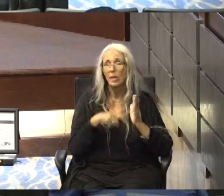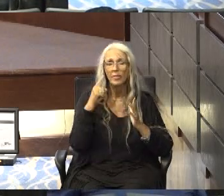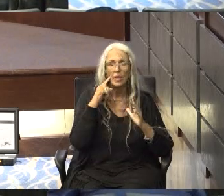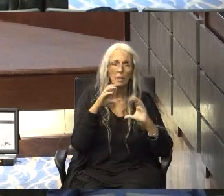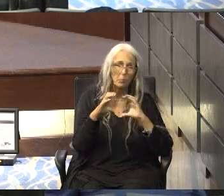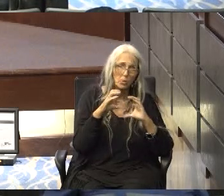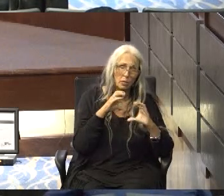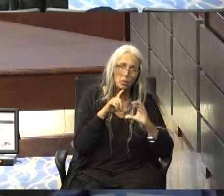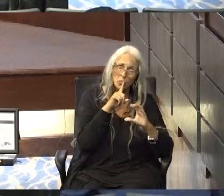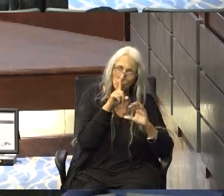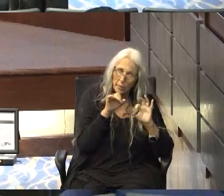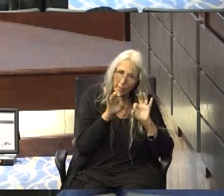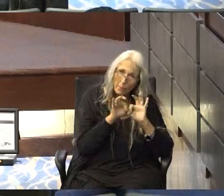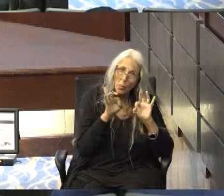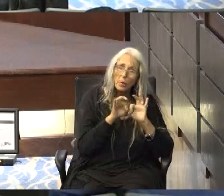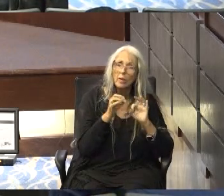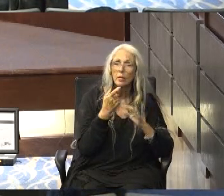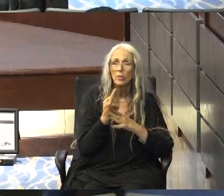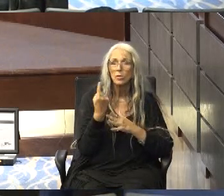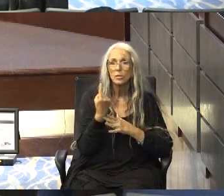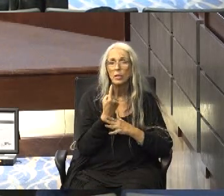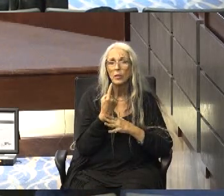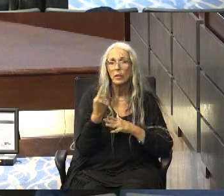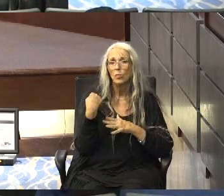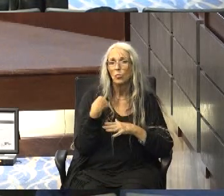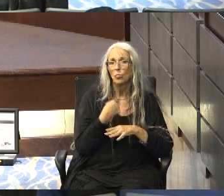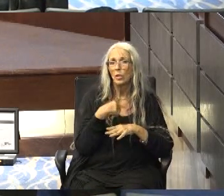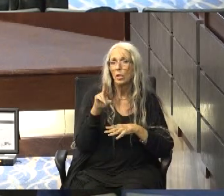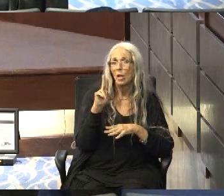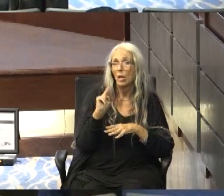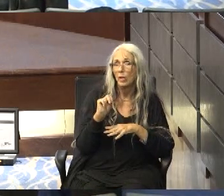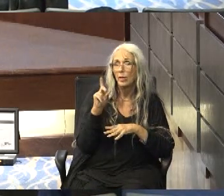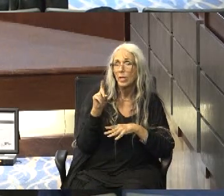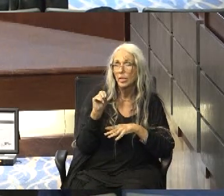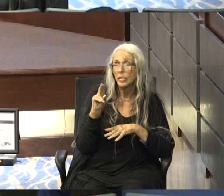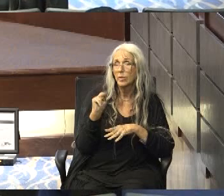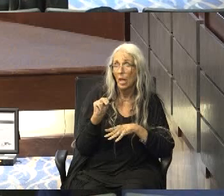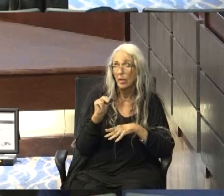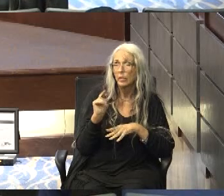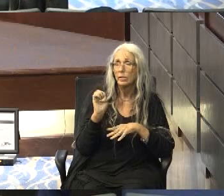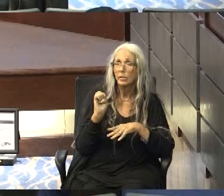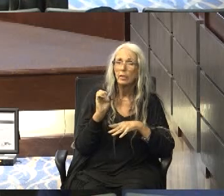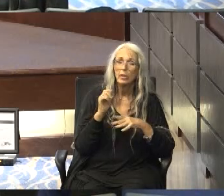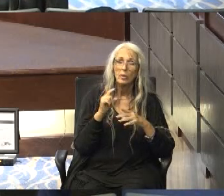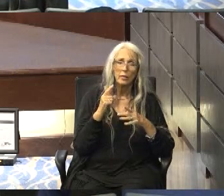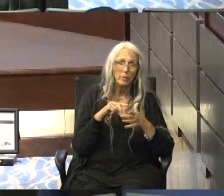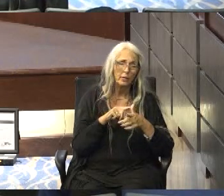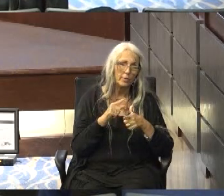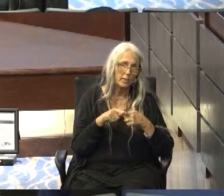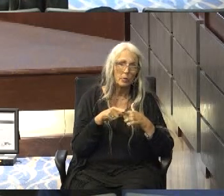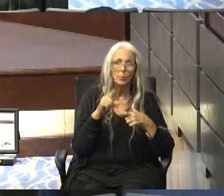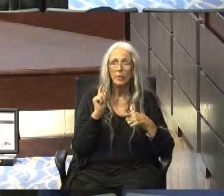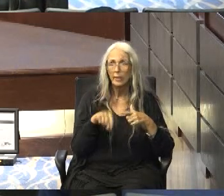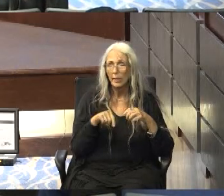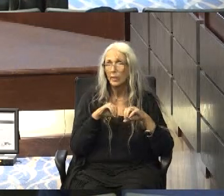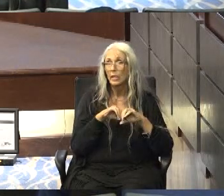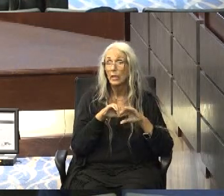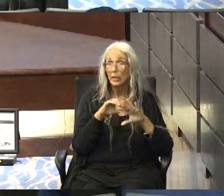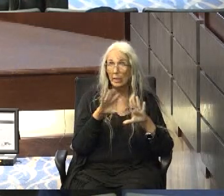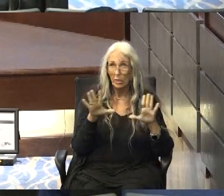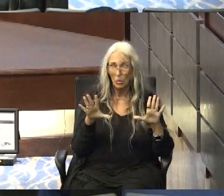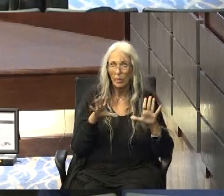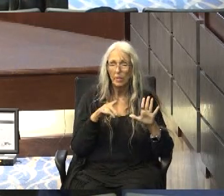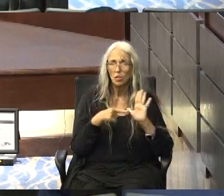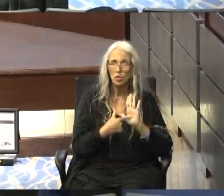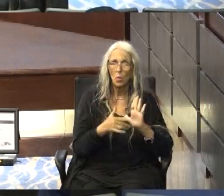is going to be key. If there's some things that we've undone, then we need to very clearly demonstrate that in a graphic form